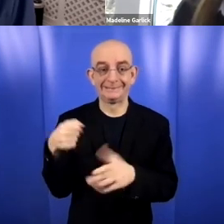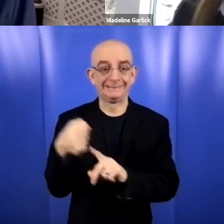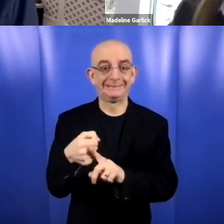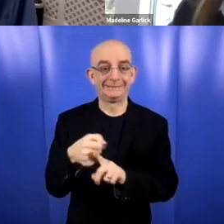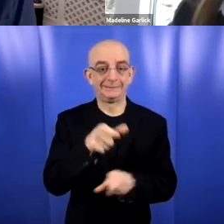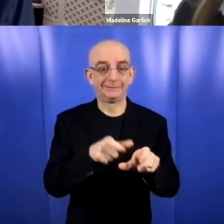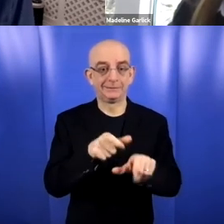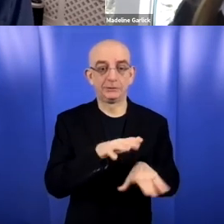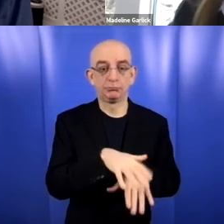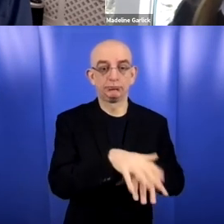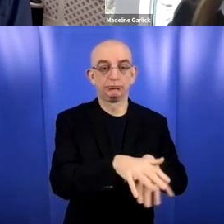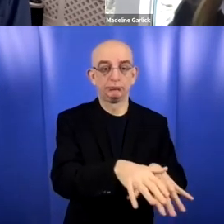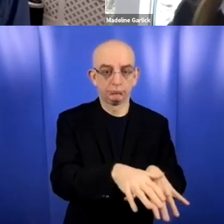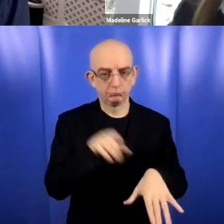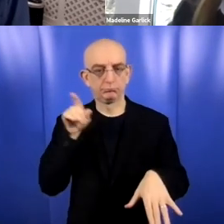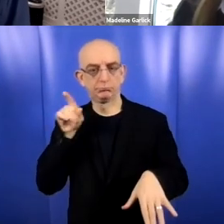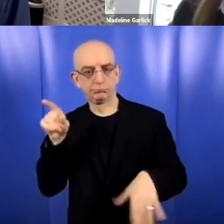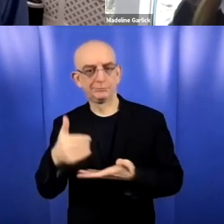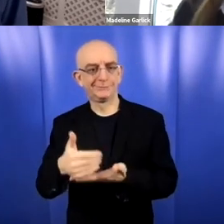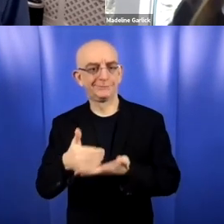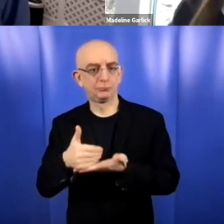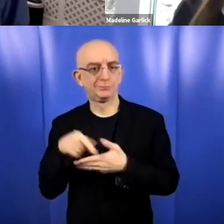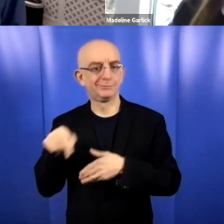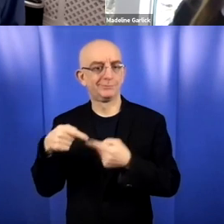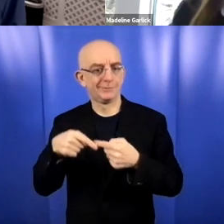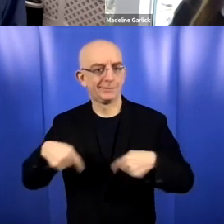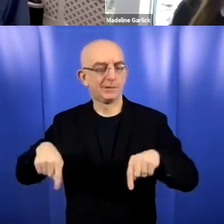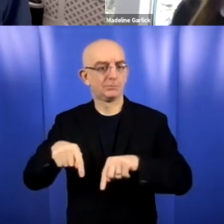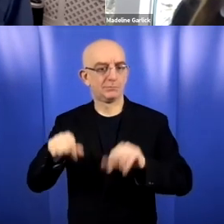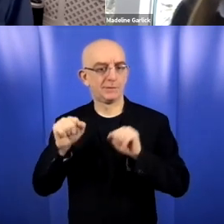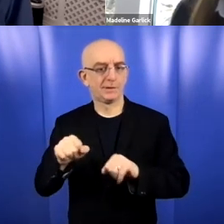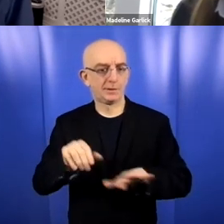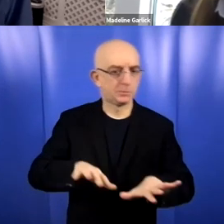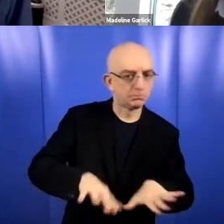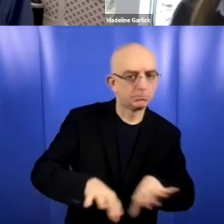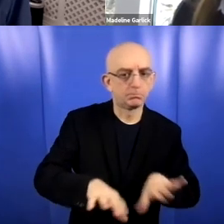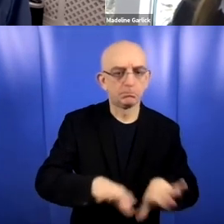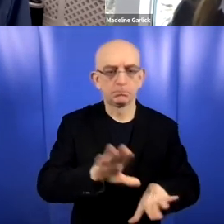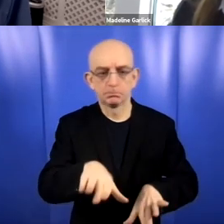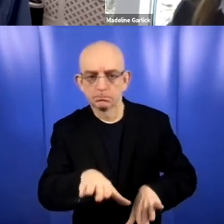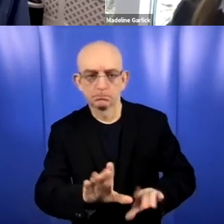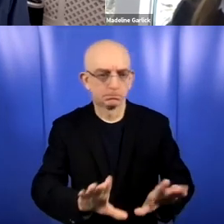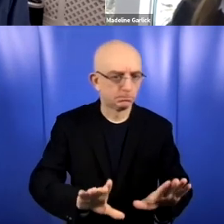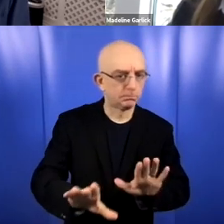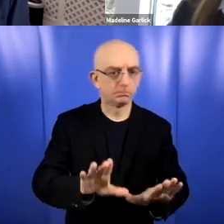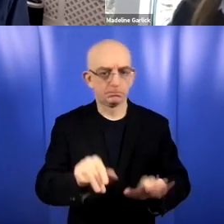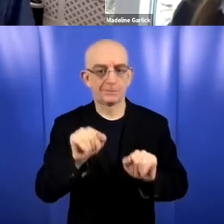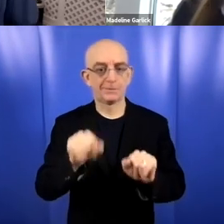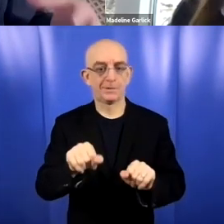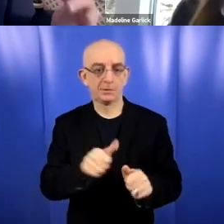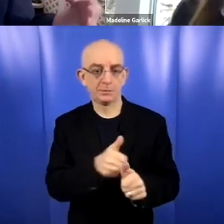a responsibility. And so when we talk about states, we're not just talking about